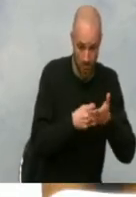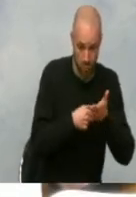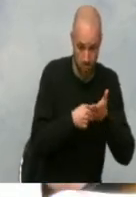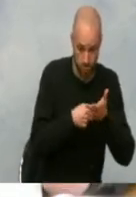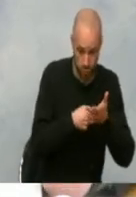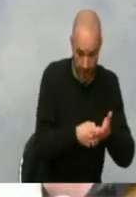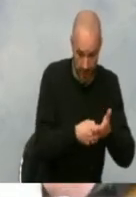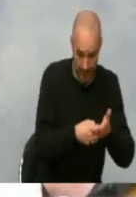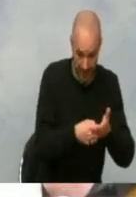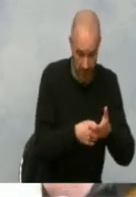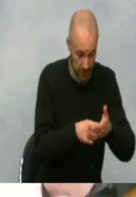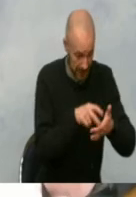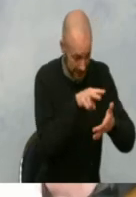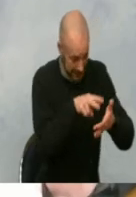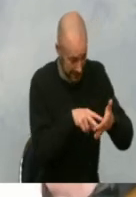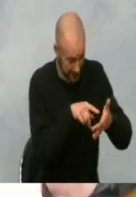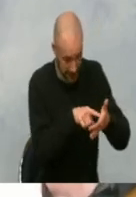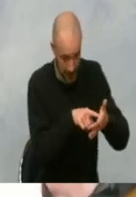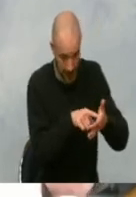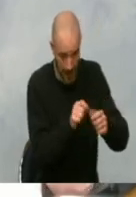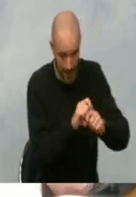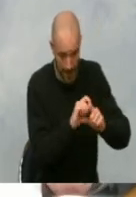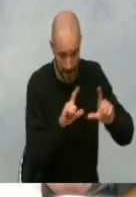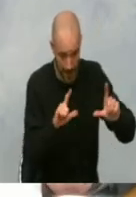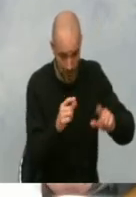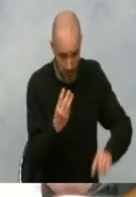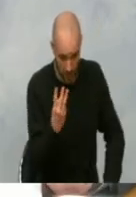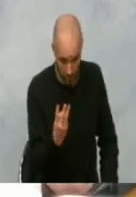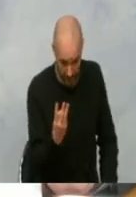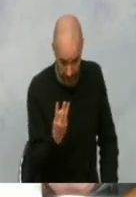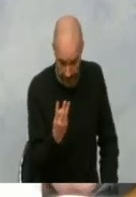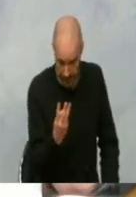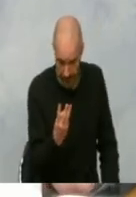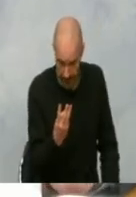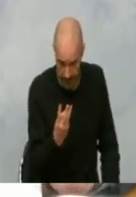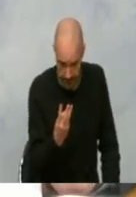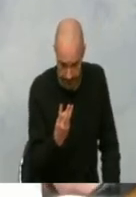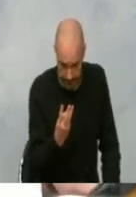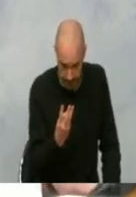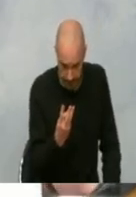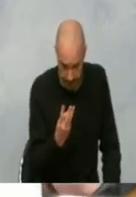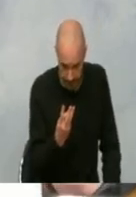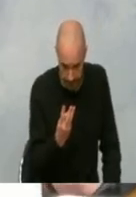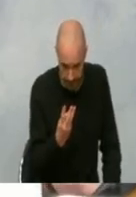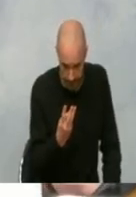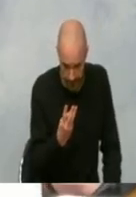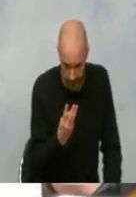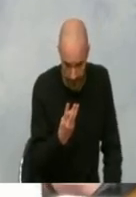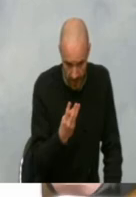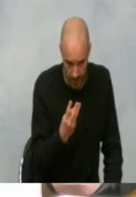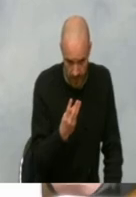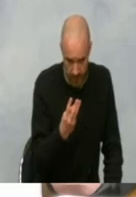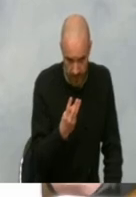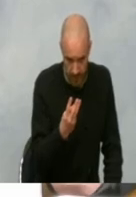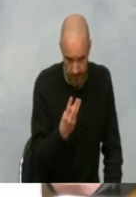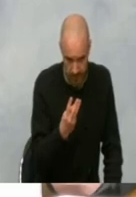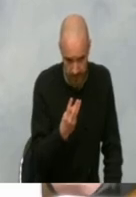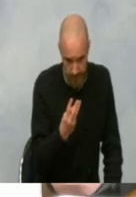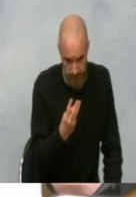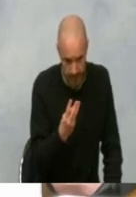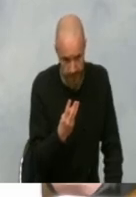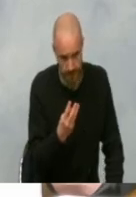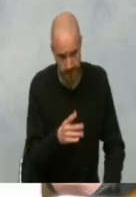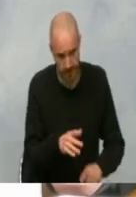you can see the recommendations on page 3, and it's really, as I've said throughout the meeting, it's looking for noting of